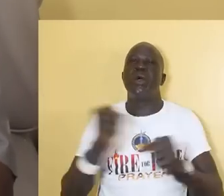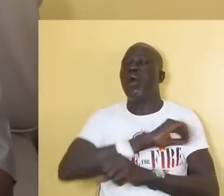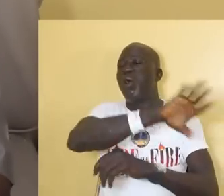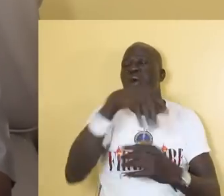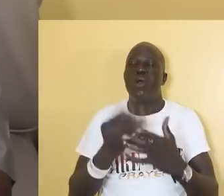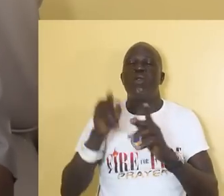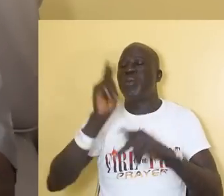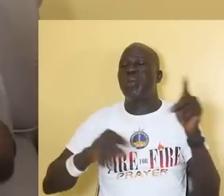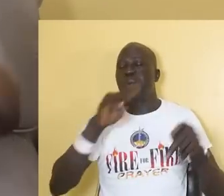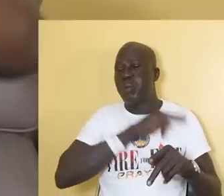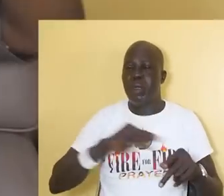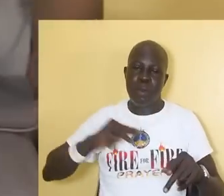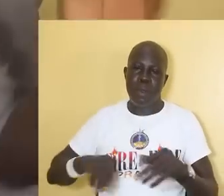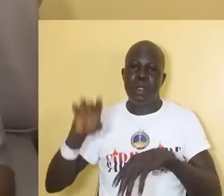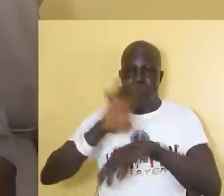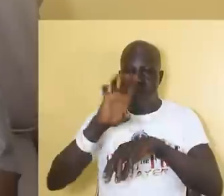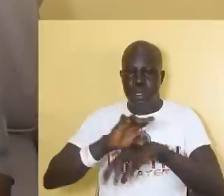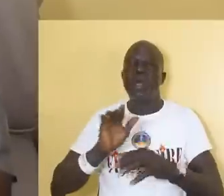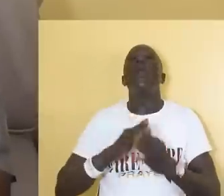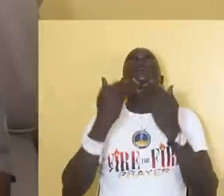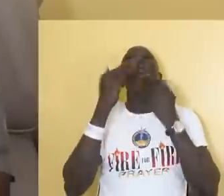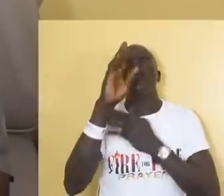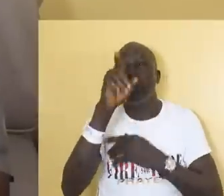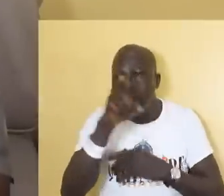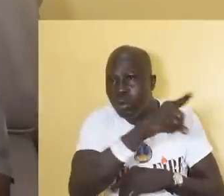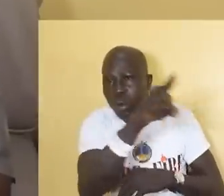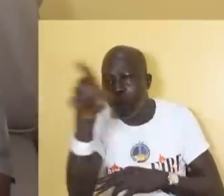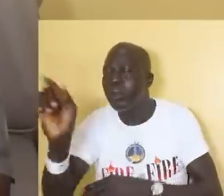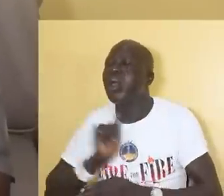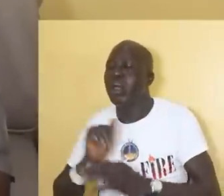ministers of God. We appreciate you. We